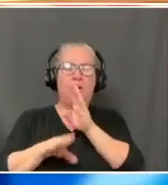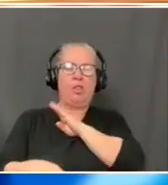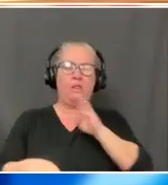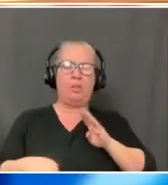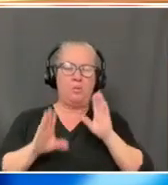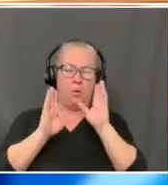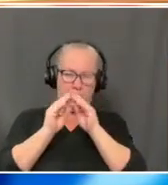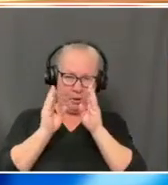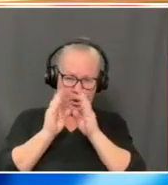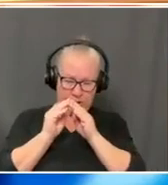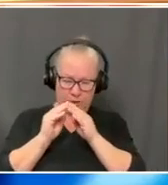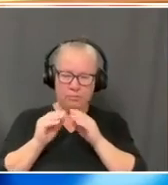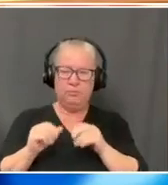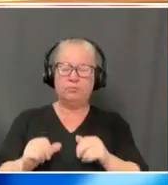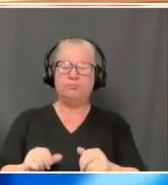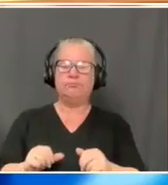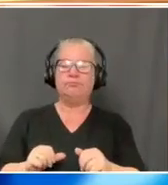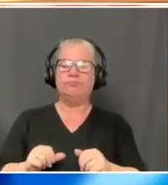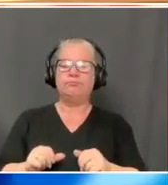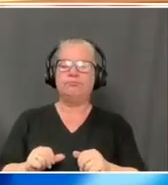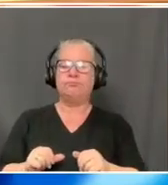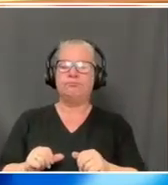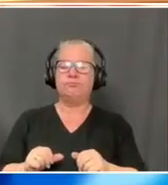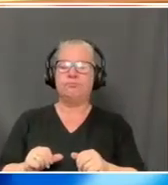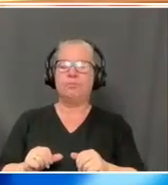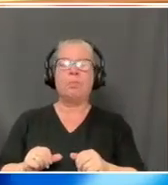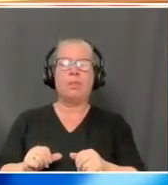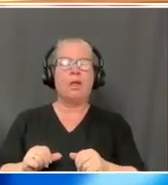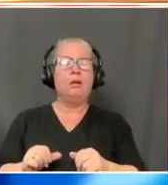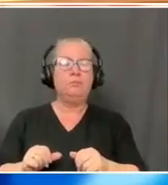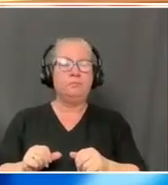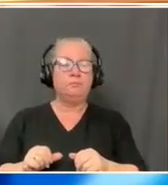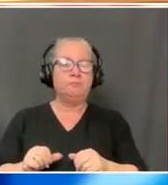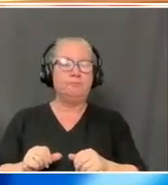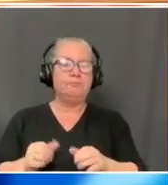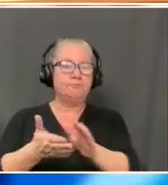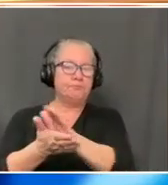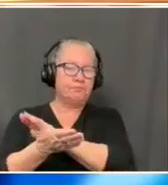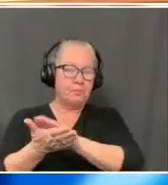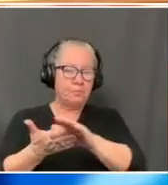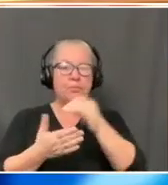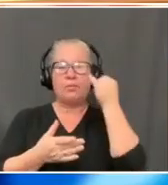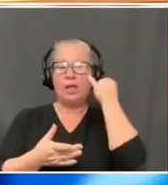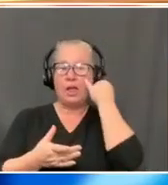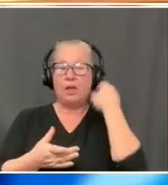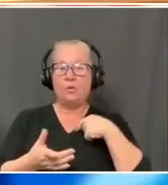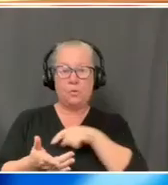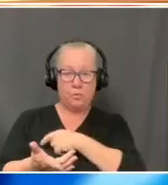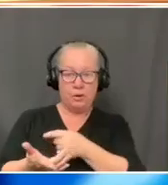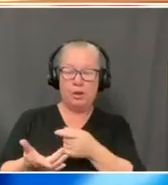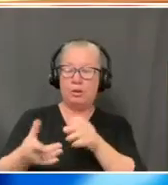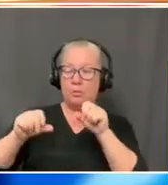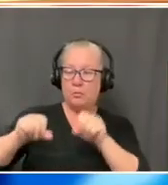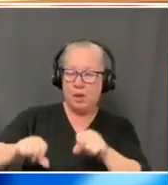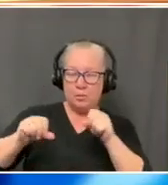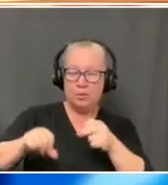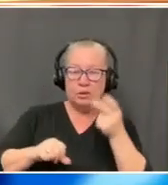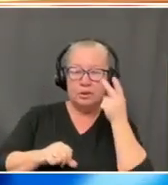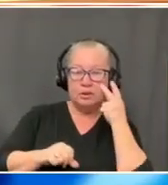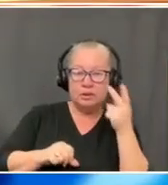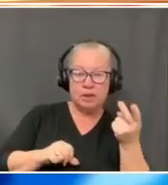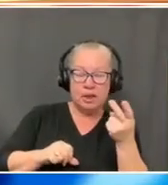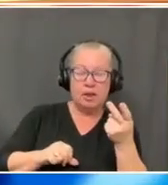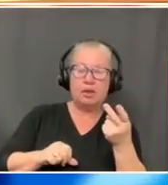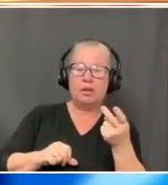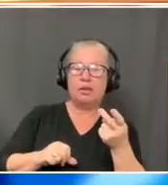And it would be nice to have them for a year. I mean, we should be able to know what contracts are